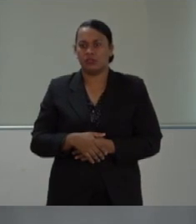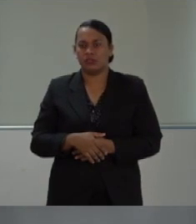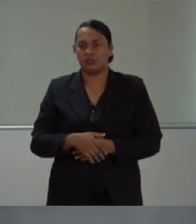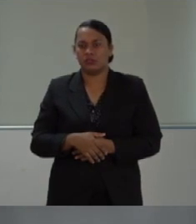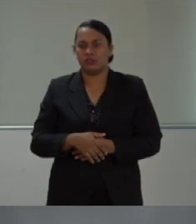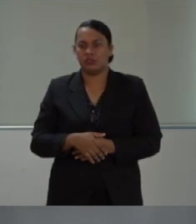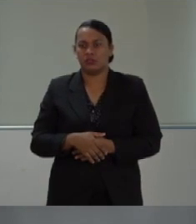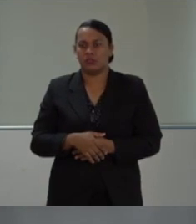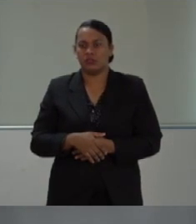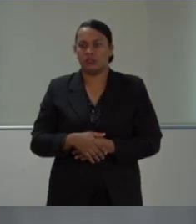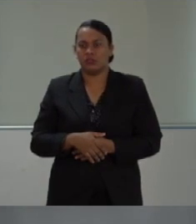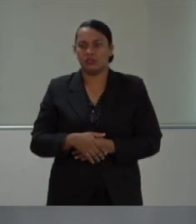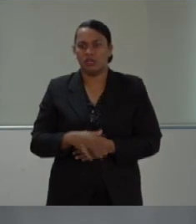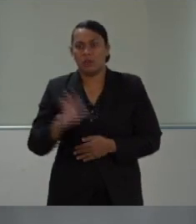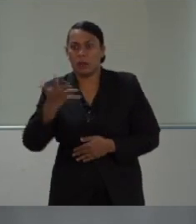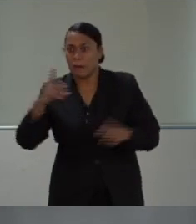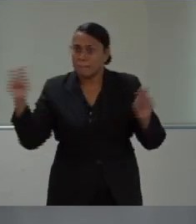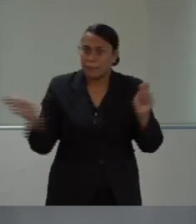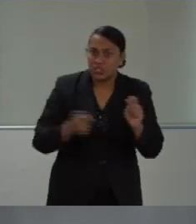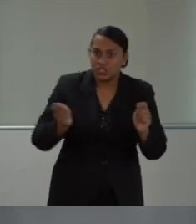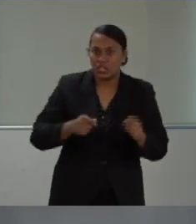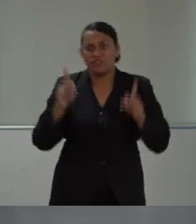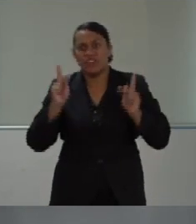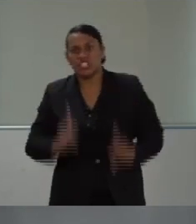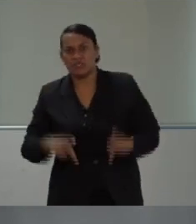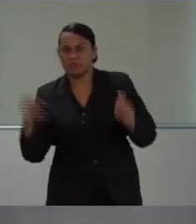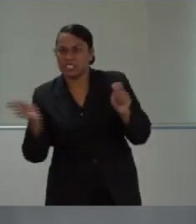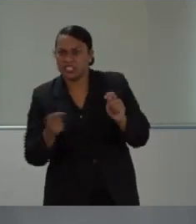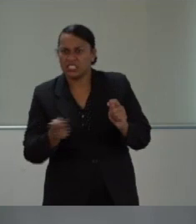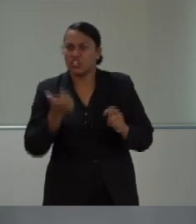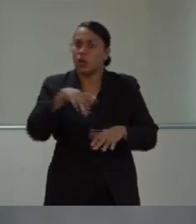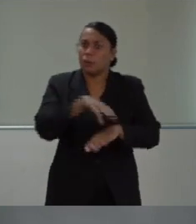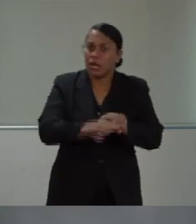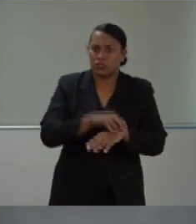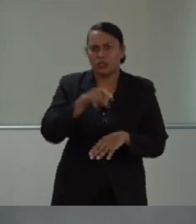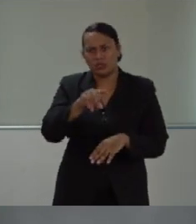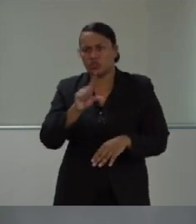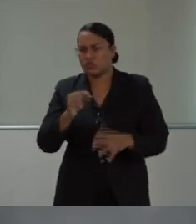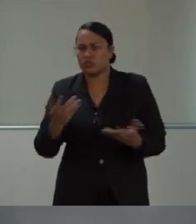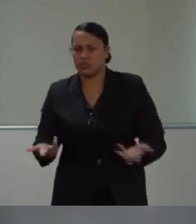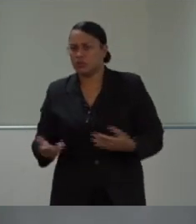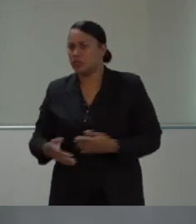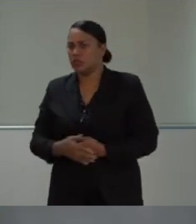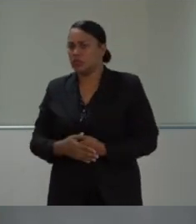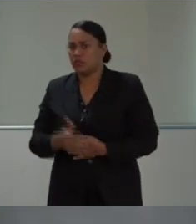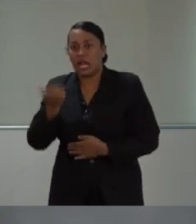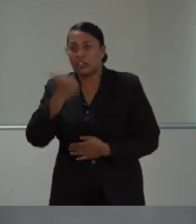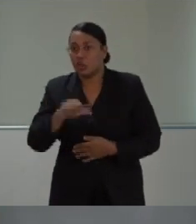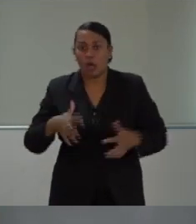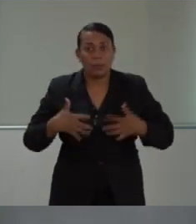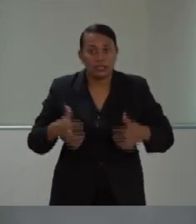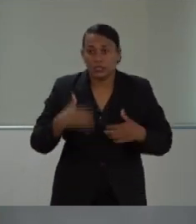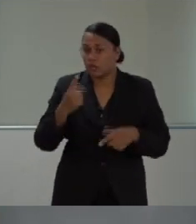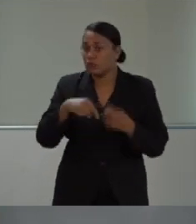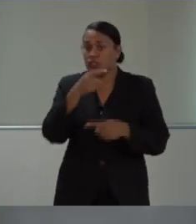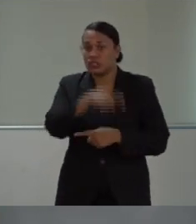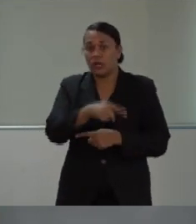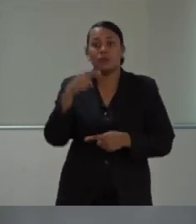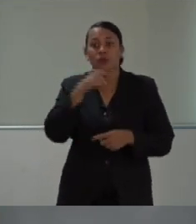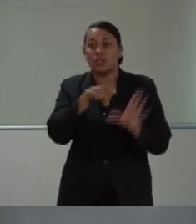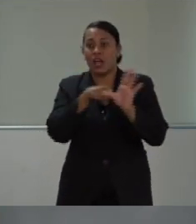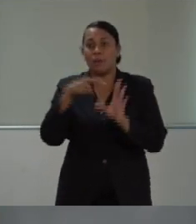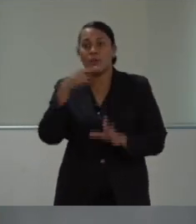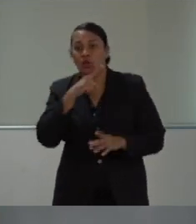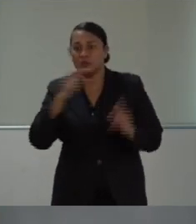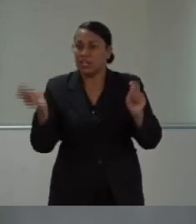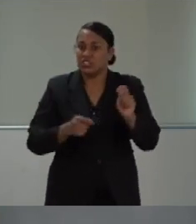treated physically, beaten up, assaulted by police officers. Have you received any complaints to that effect? No, we haven't, and that's